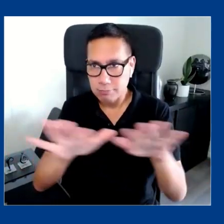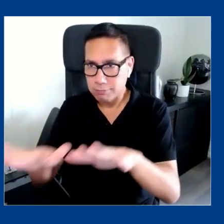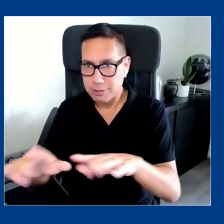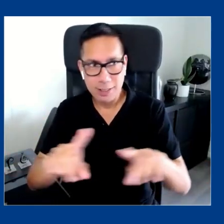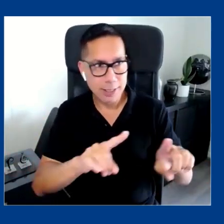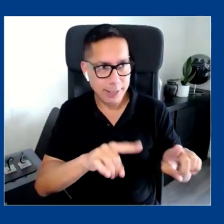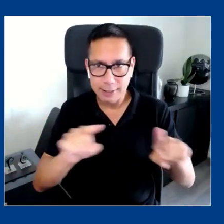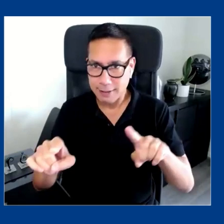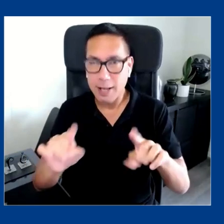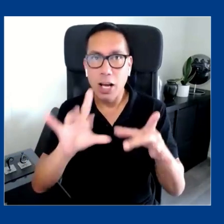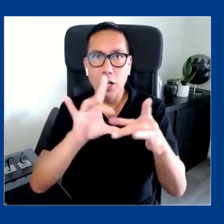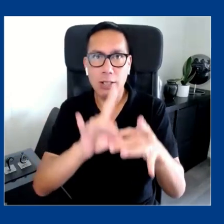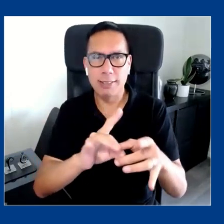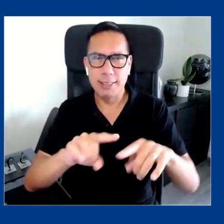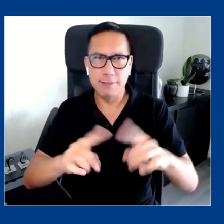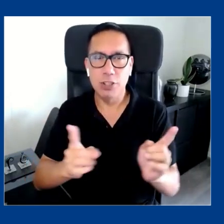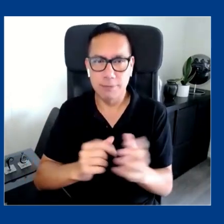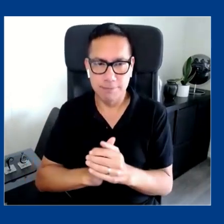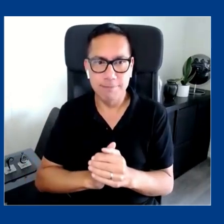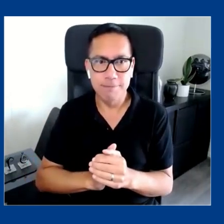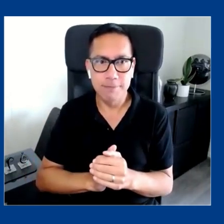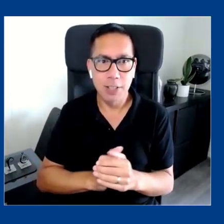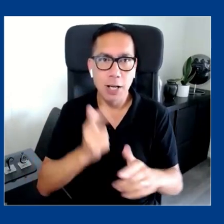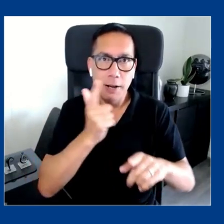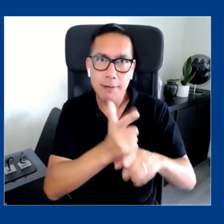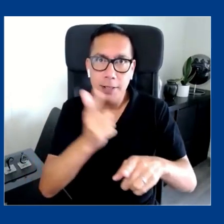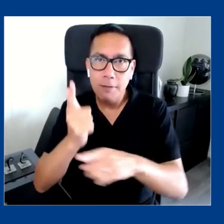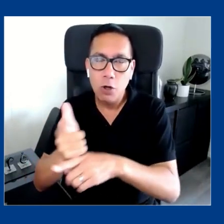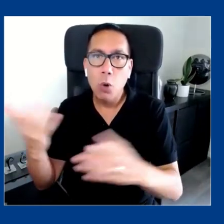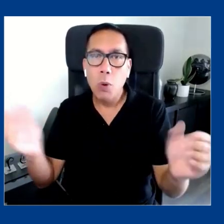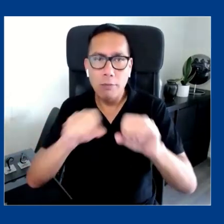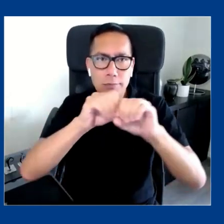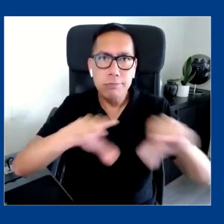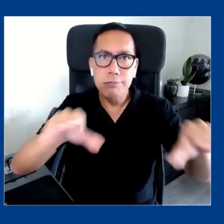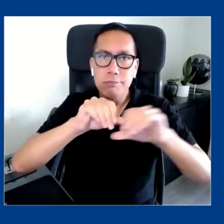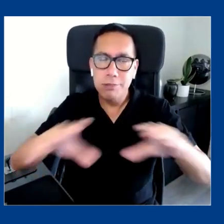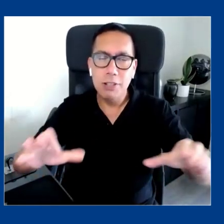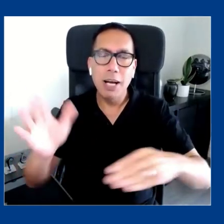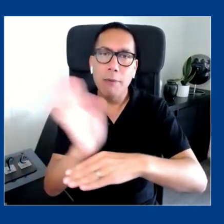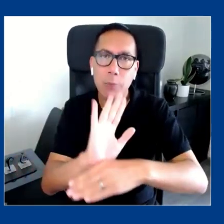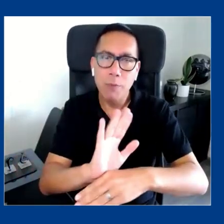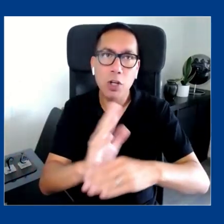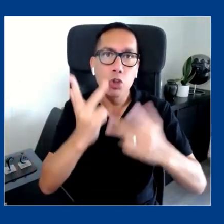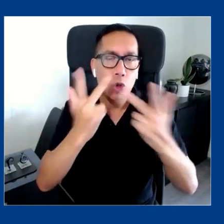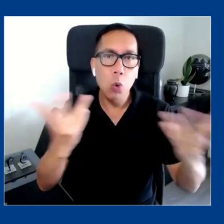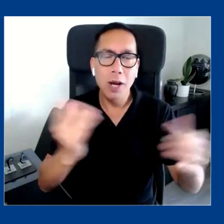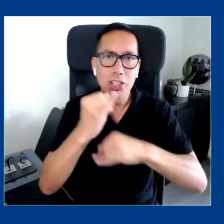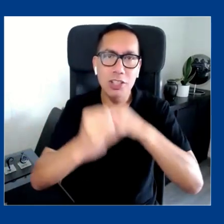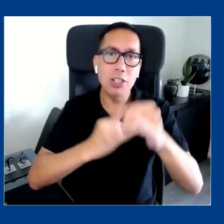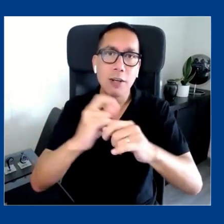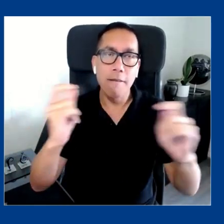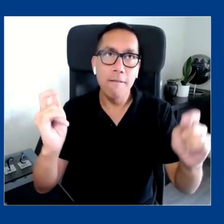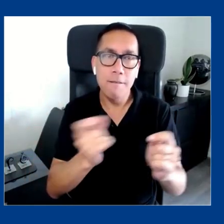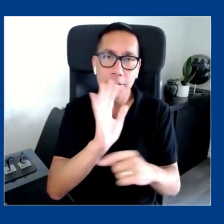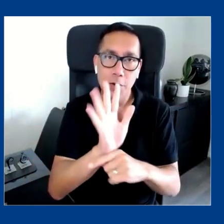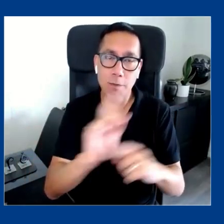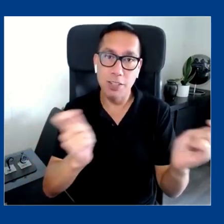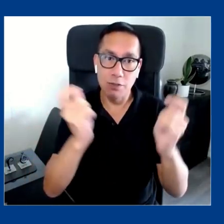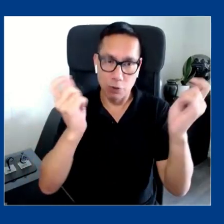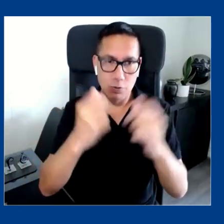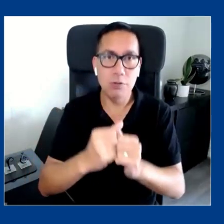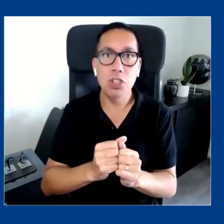The film has been screened at various international film festivals, academic conferences, and community events. This